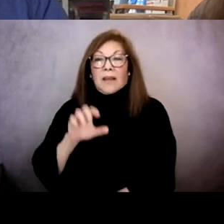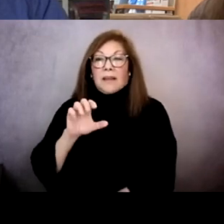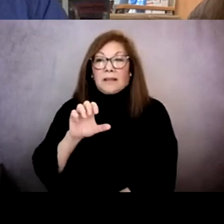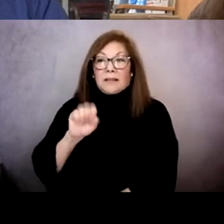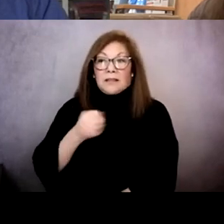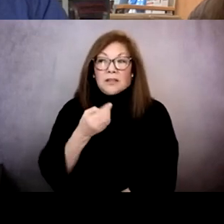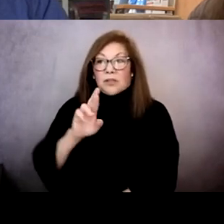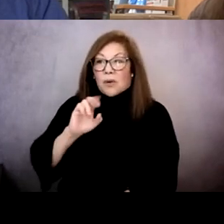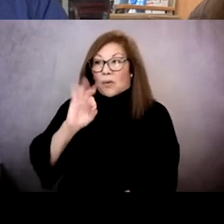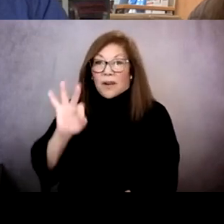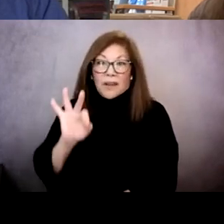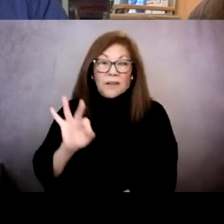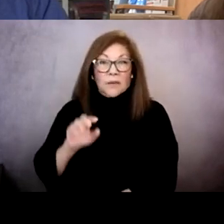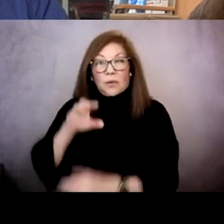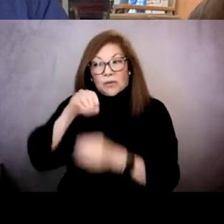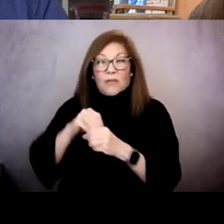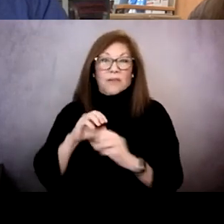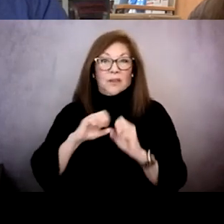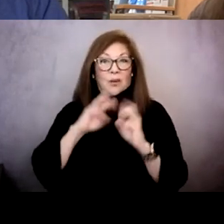who was in that workshop,